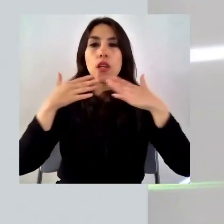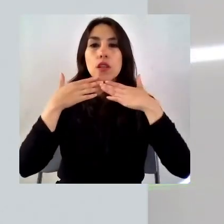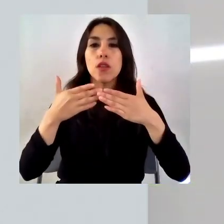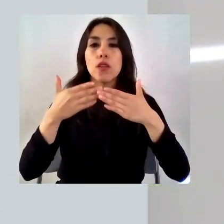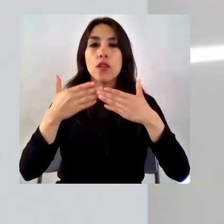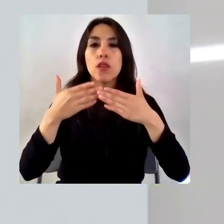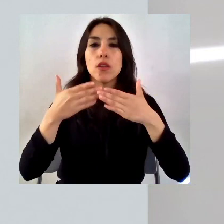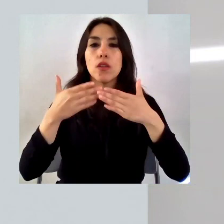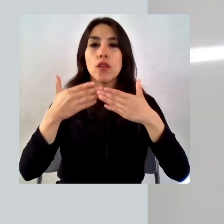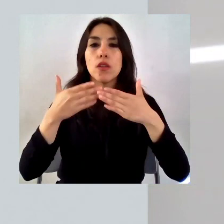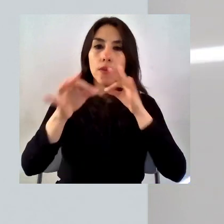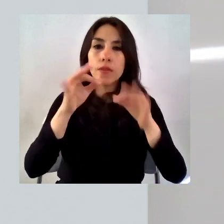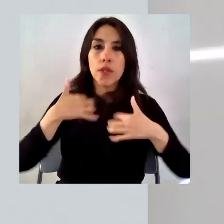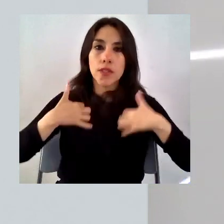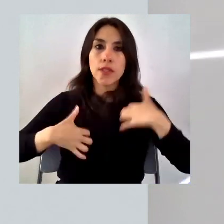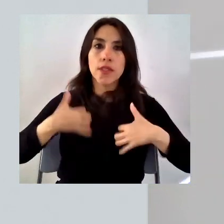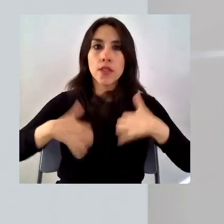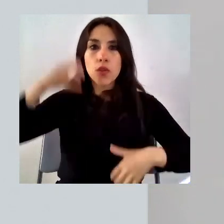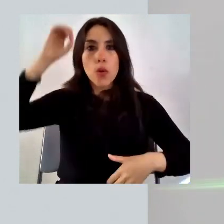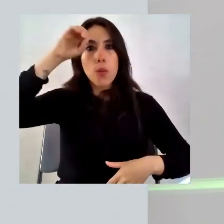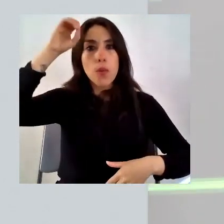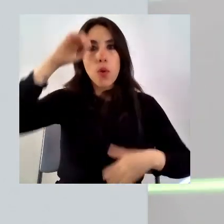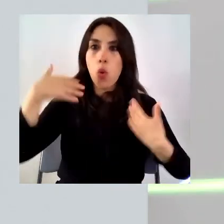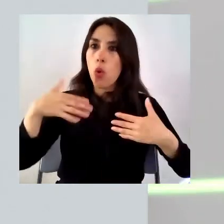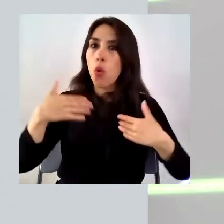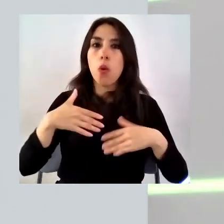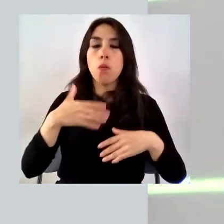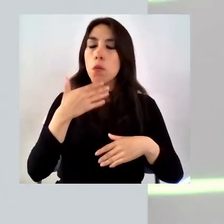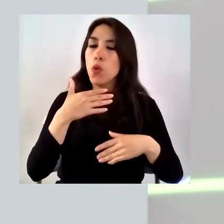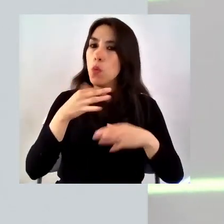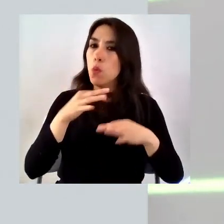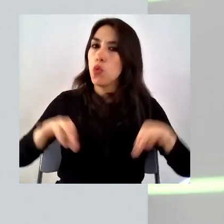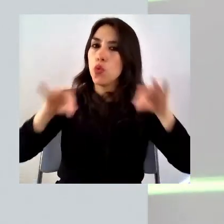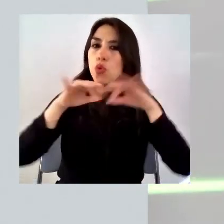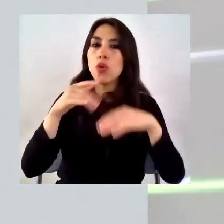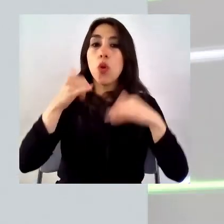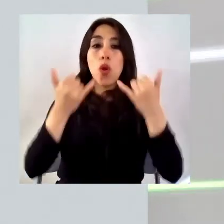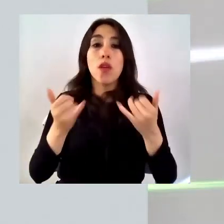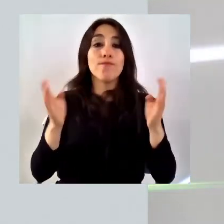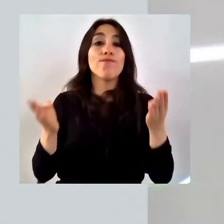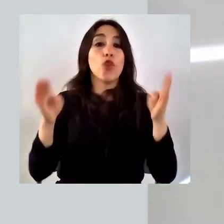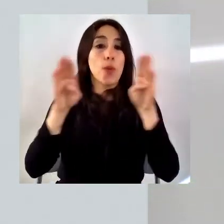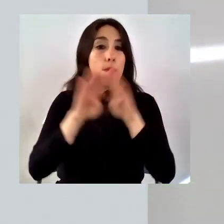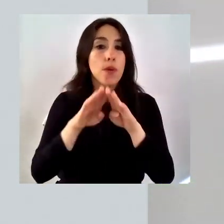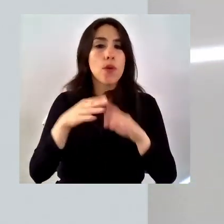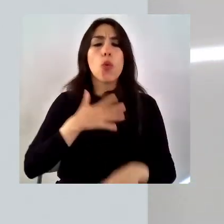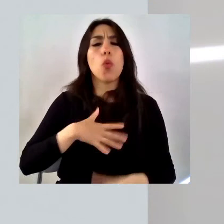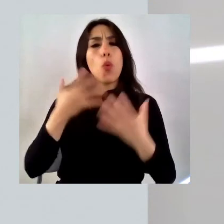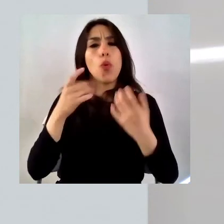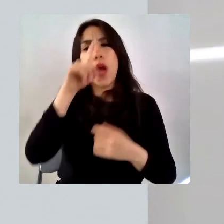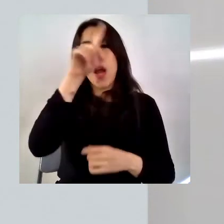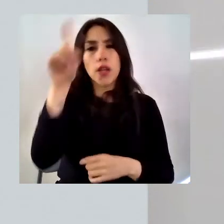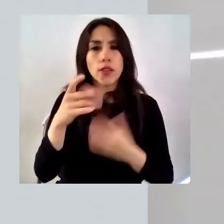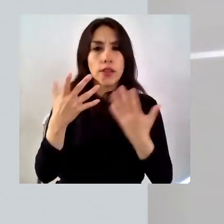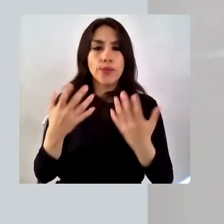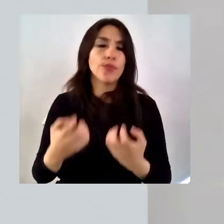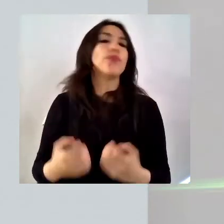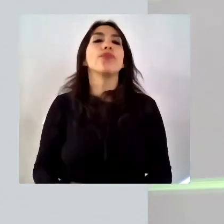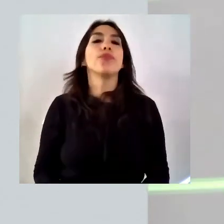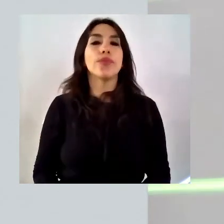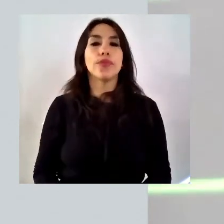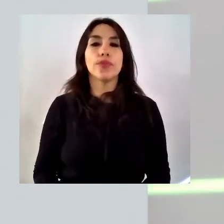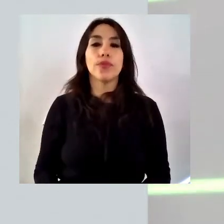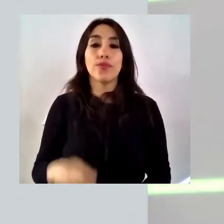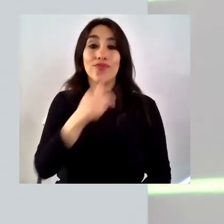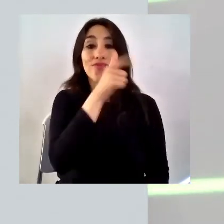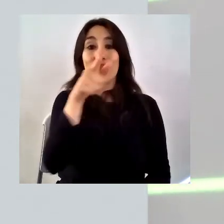Interesante punto de vista, Susan. Thank you very much for your very interesting point of view, Susan. To finish, we'd